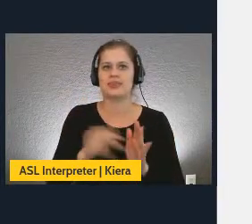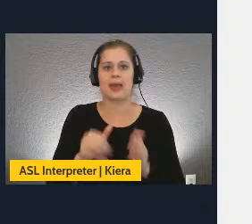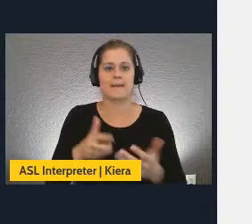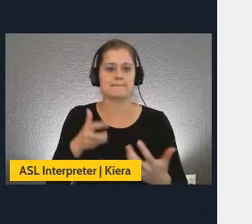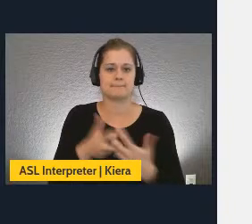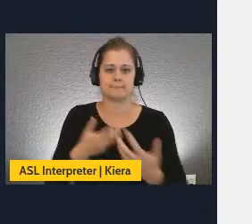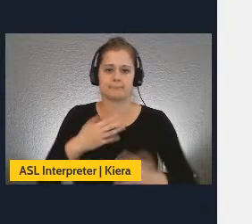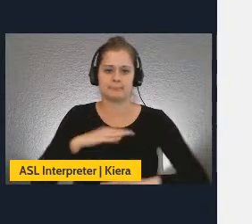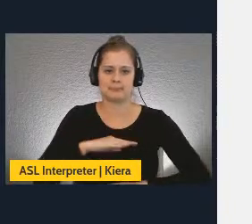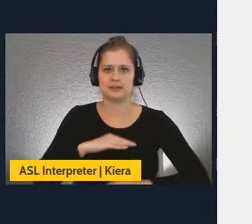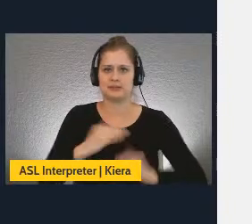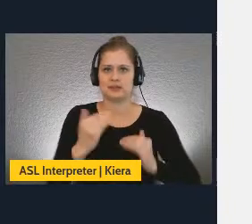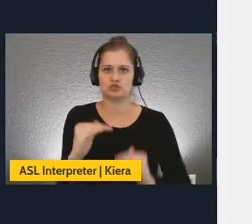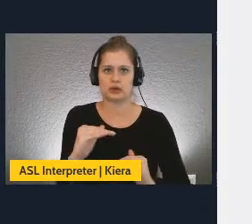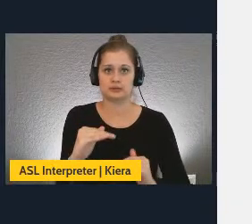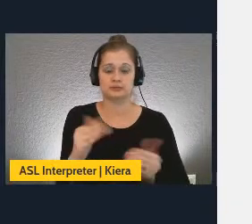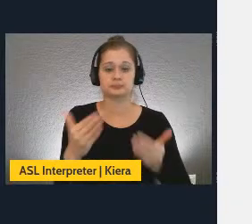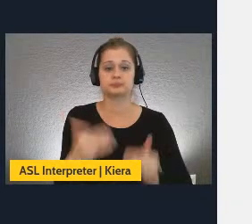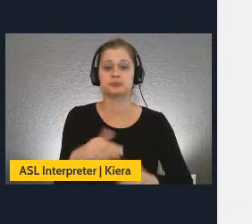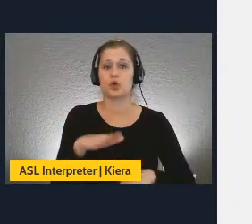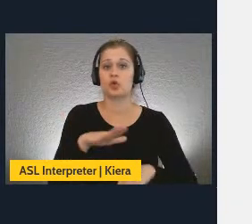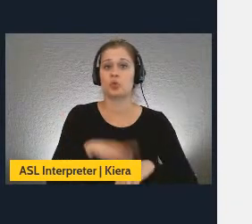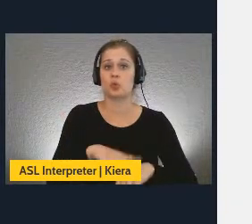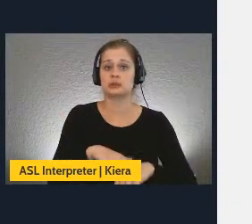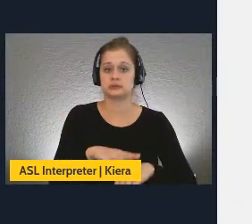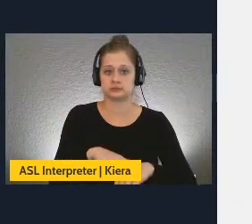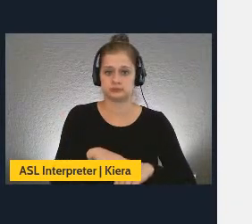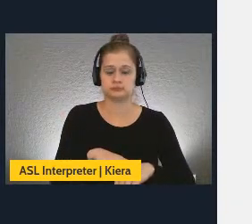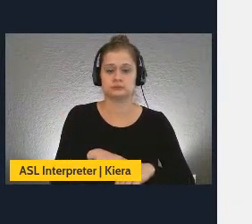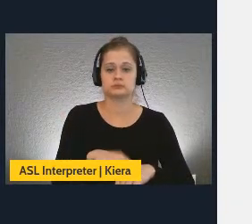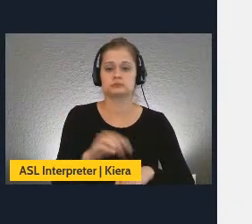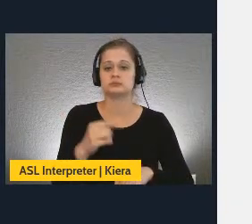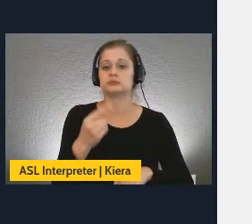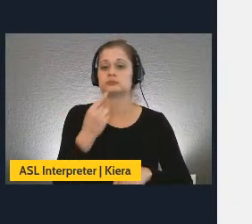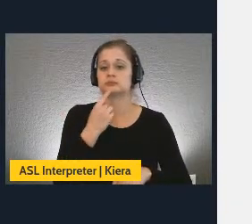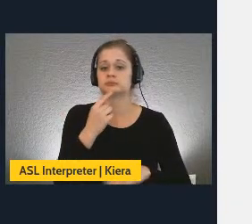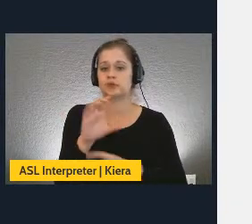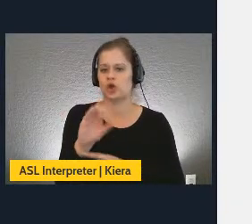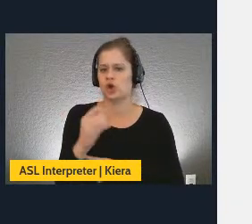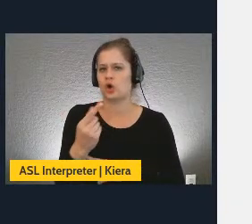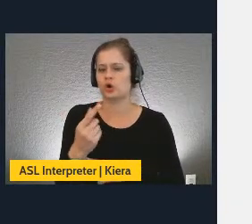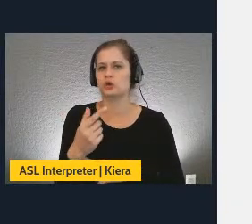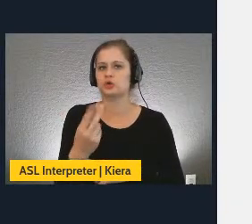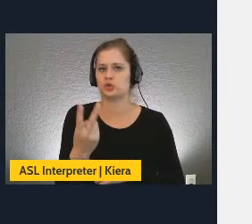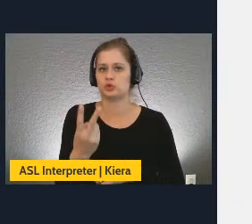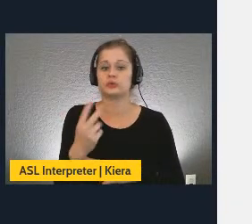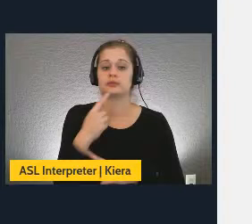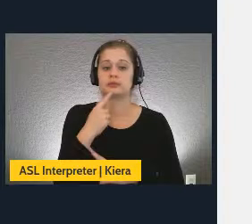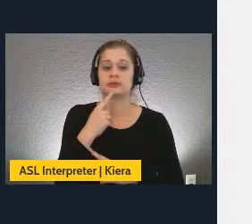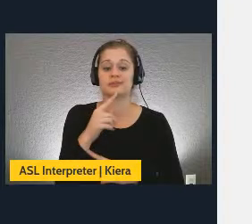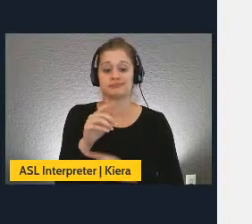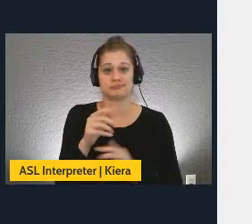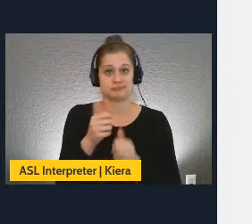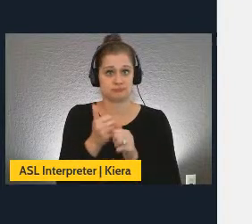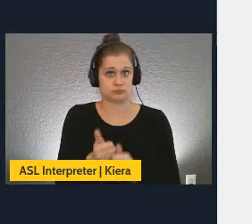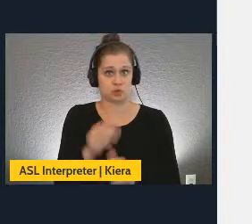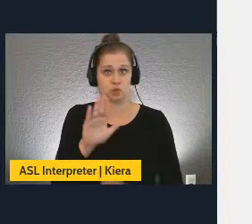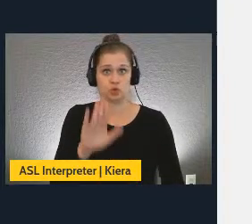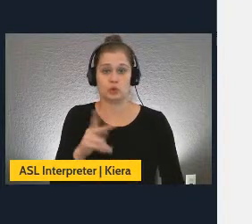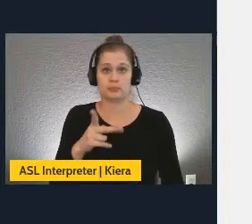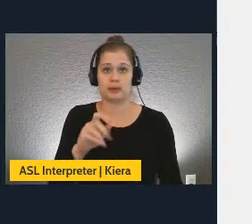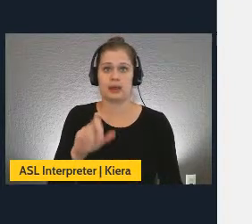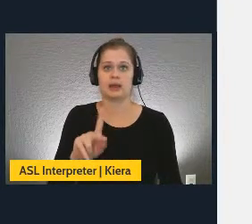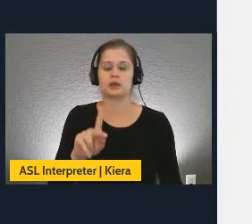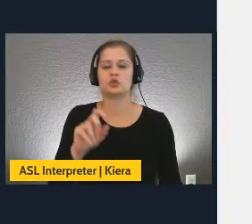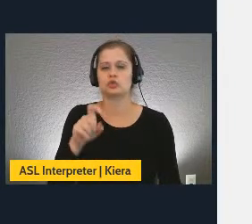warning, the second one, AWS Solutions cog2, is saying, according to this pack, you should probably have MFA enabled